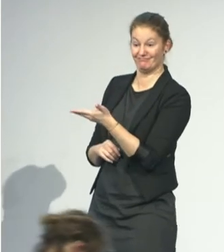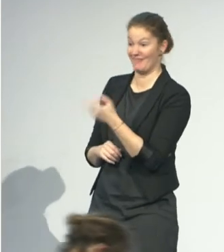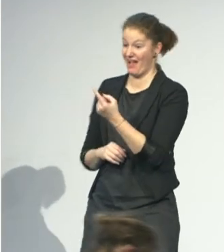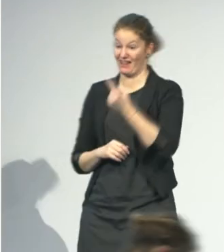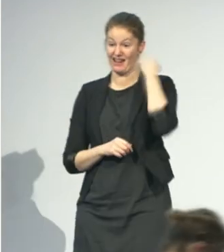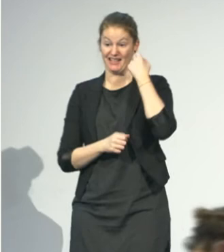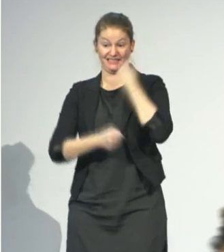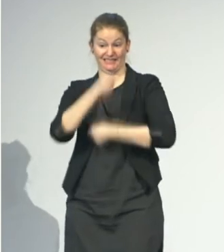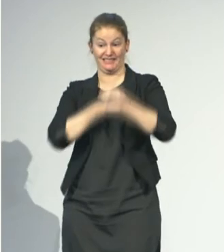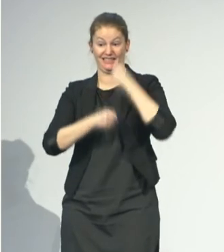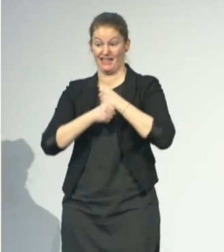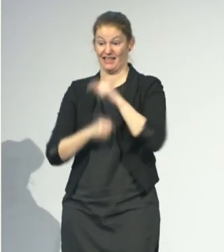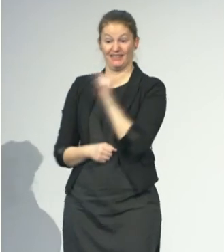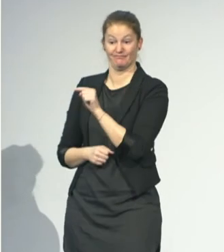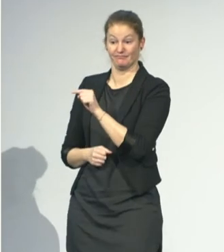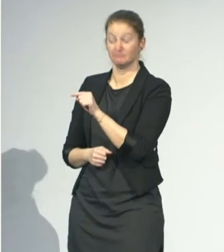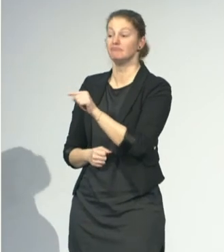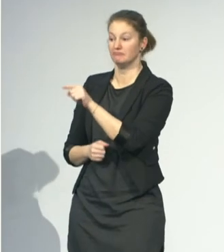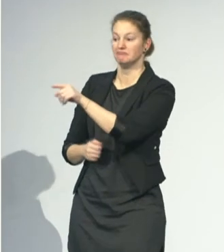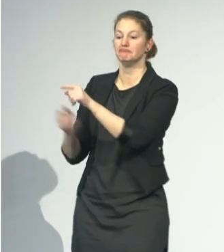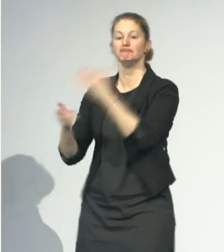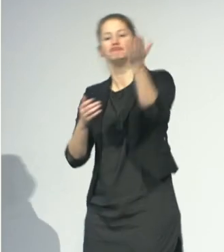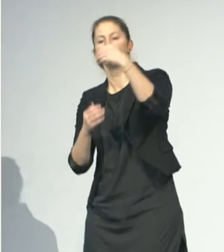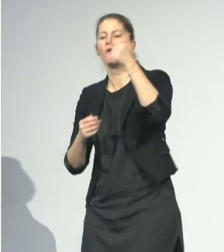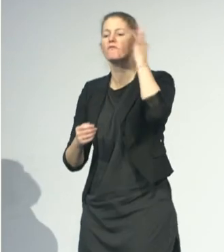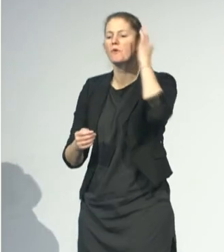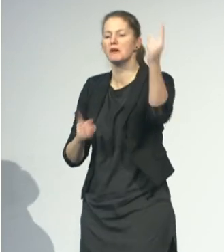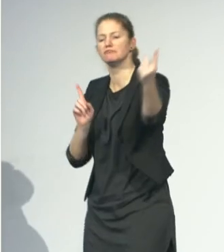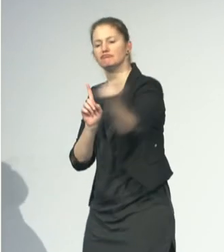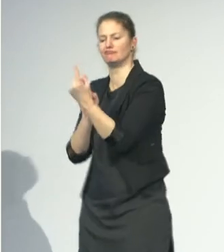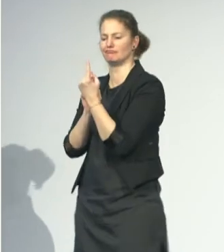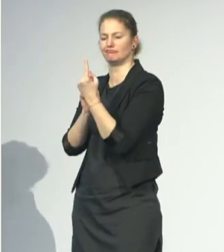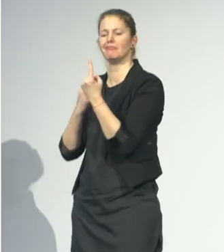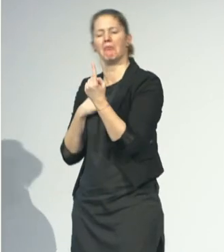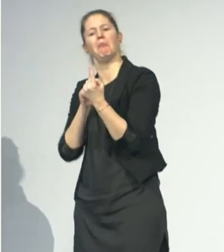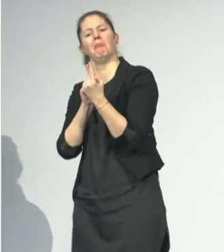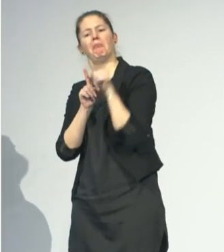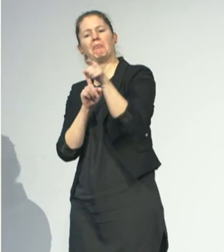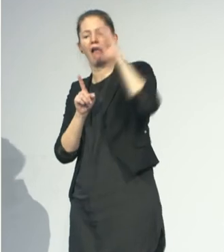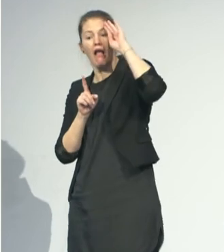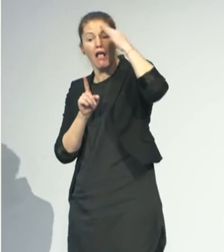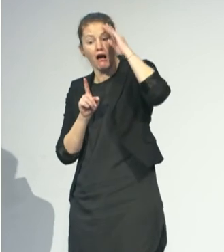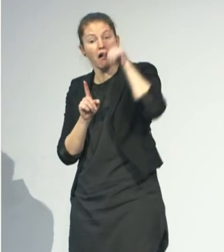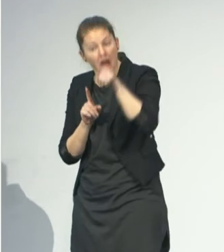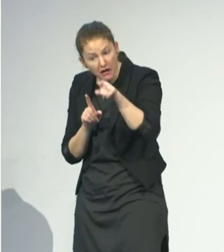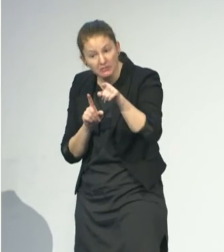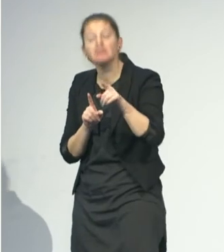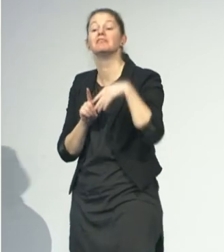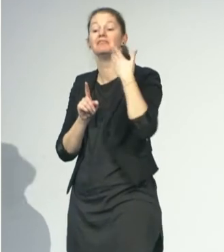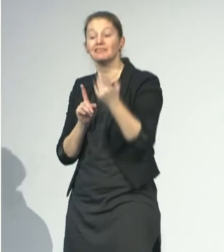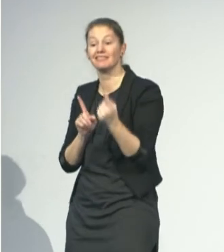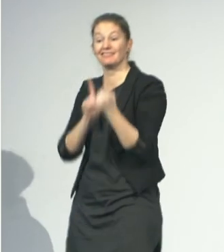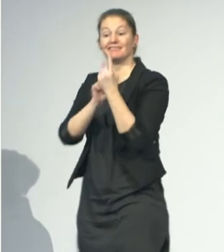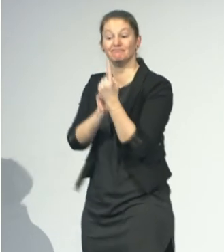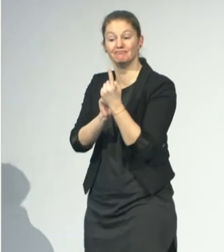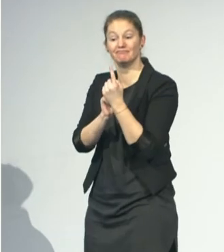And that was a great exchange of information. When I went, I had the pleasure of going over to Ireland for a visit with a friend and met with